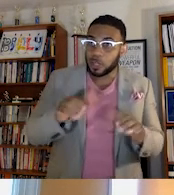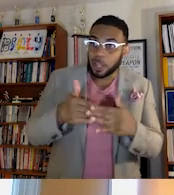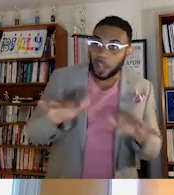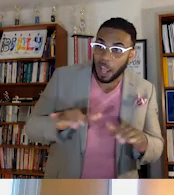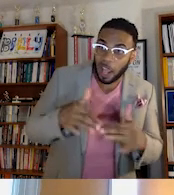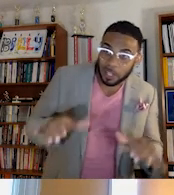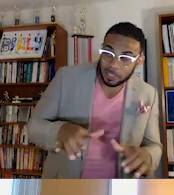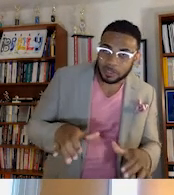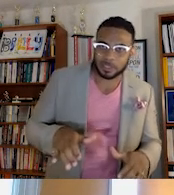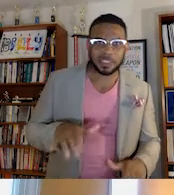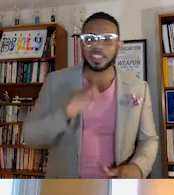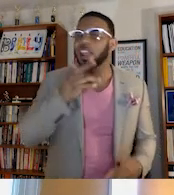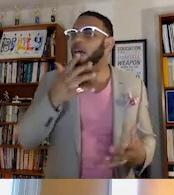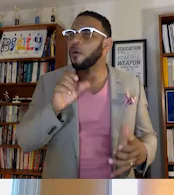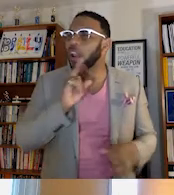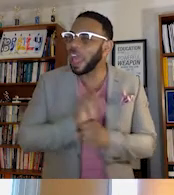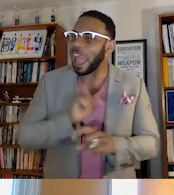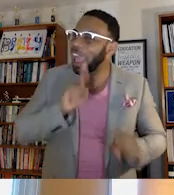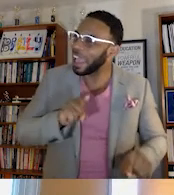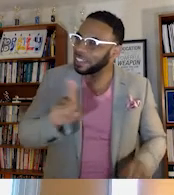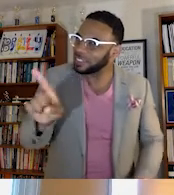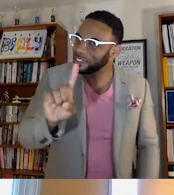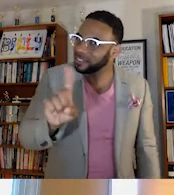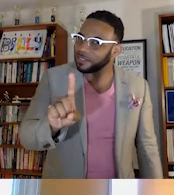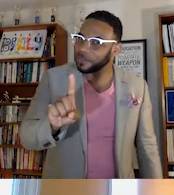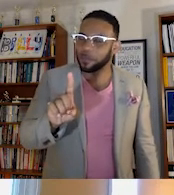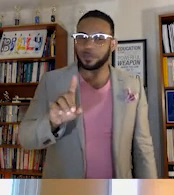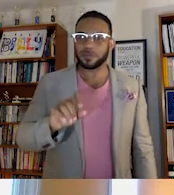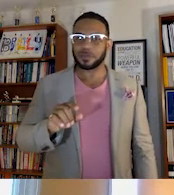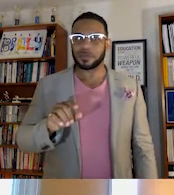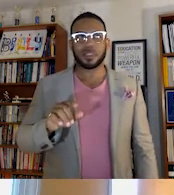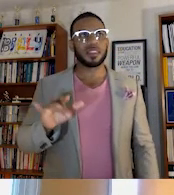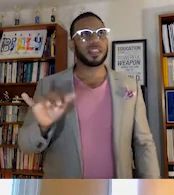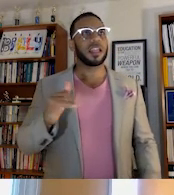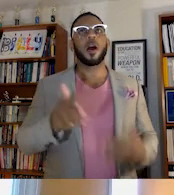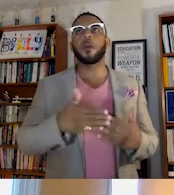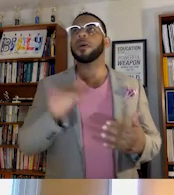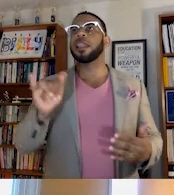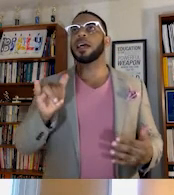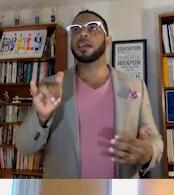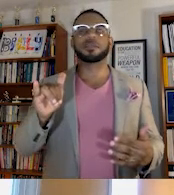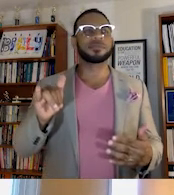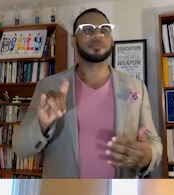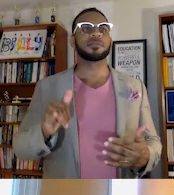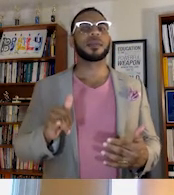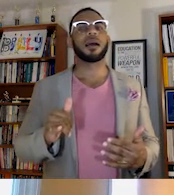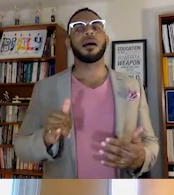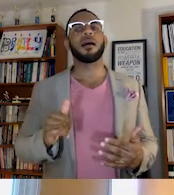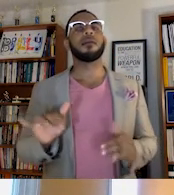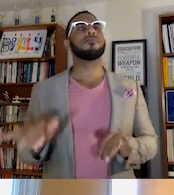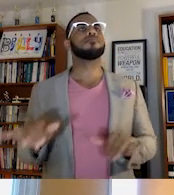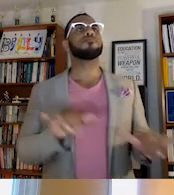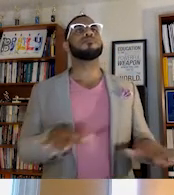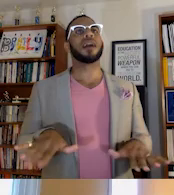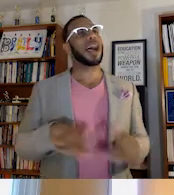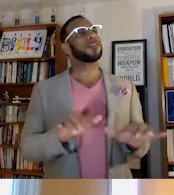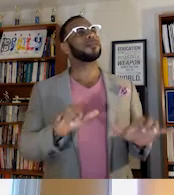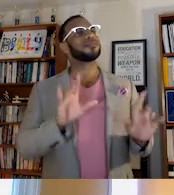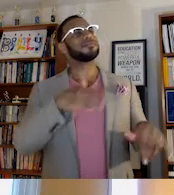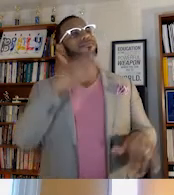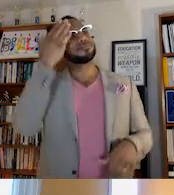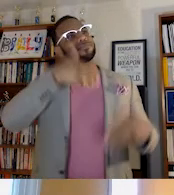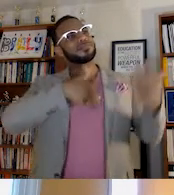How are you doing? They don't want an actual answer. It's almost like a protocol. How are you doing?